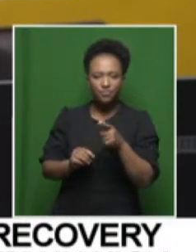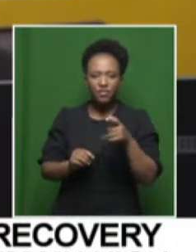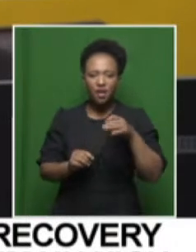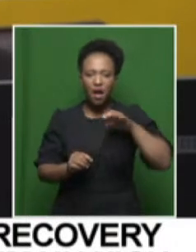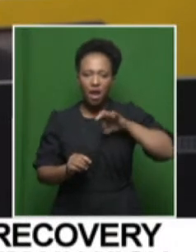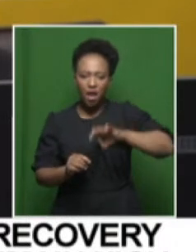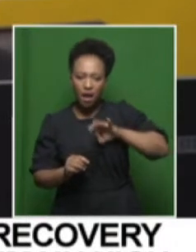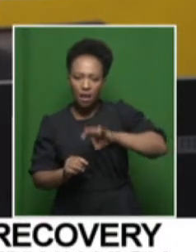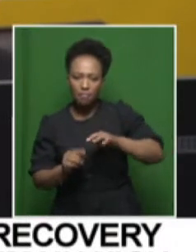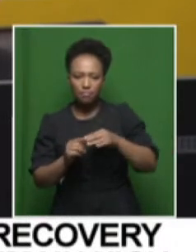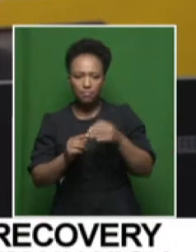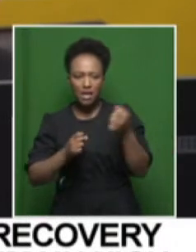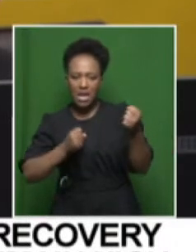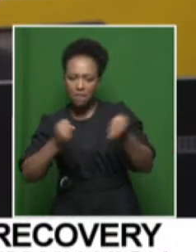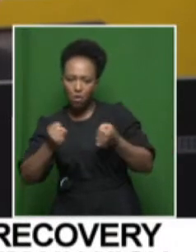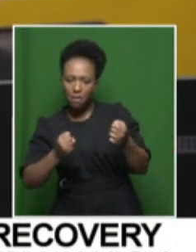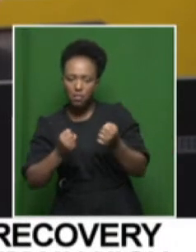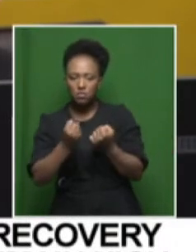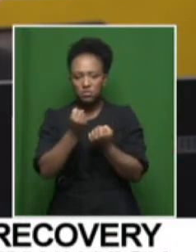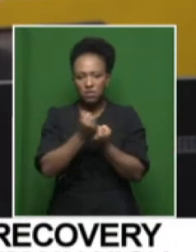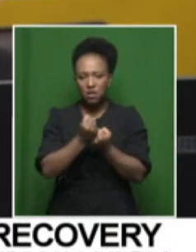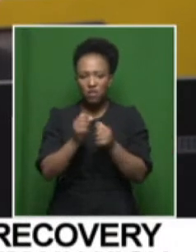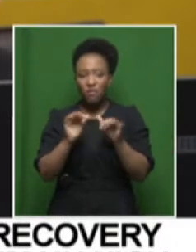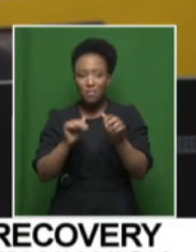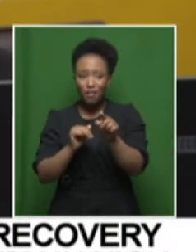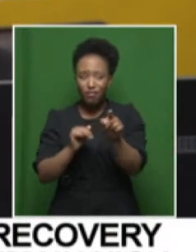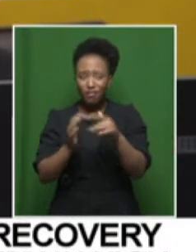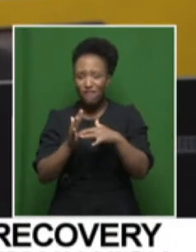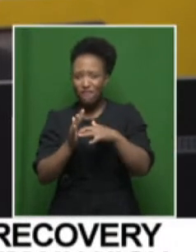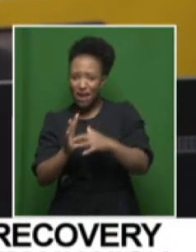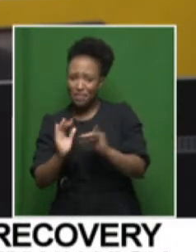employment support to the most vulnerable,